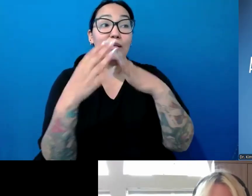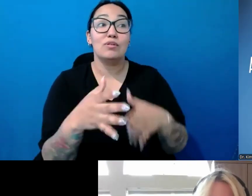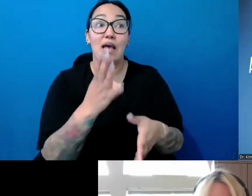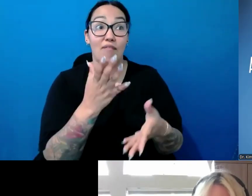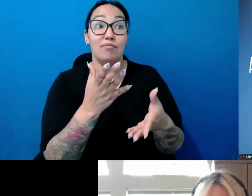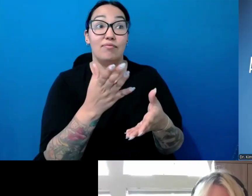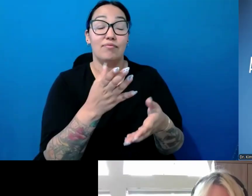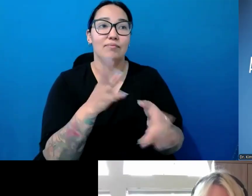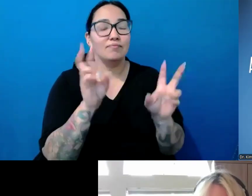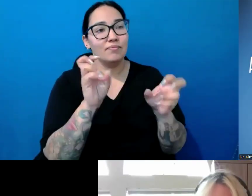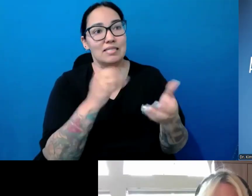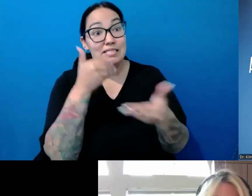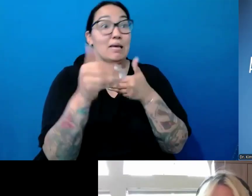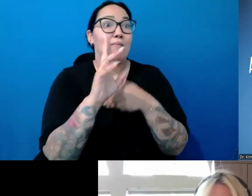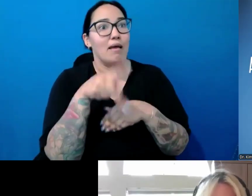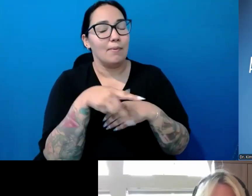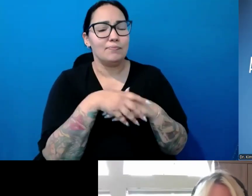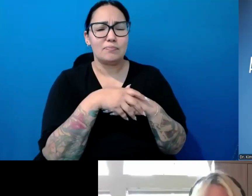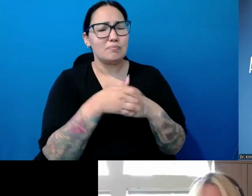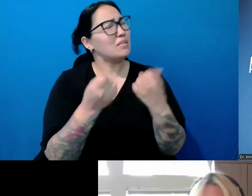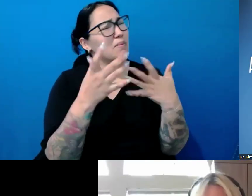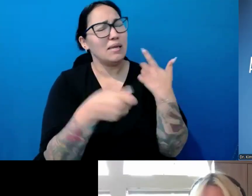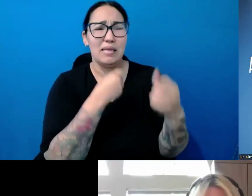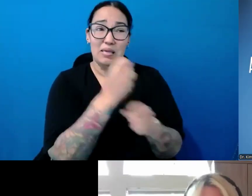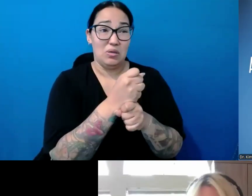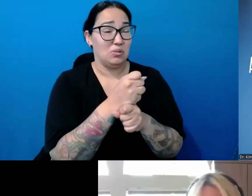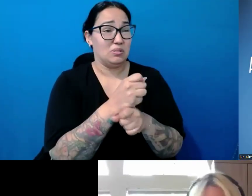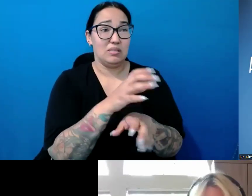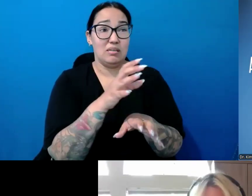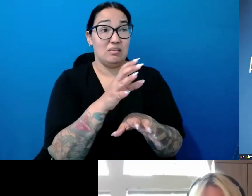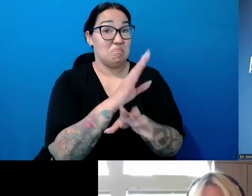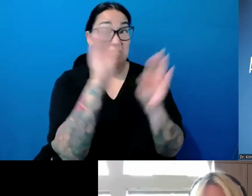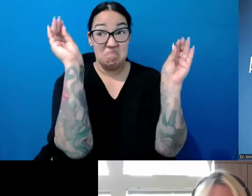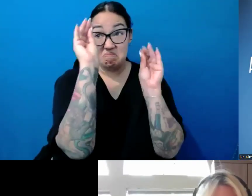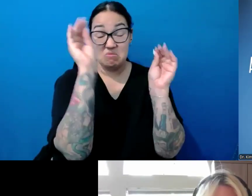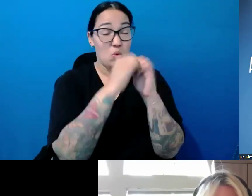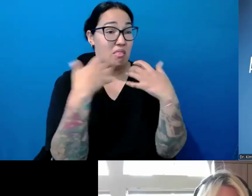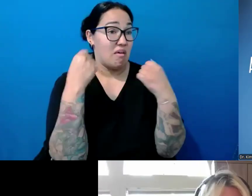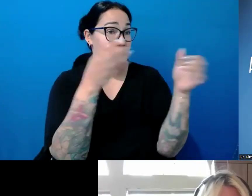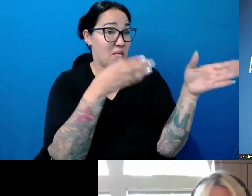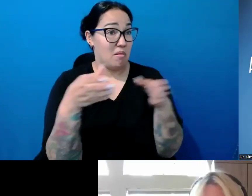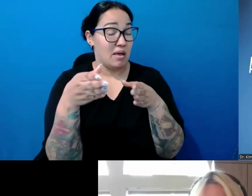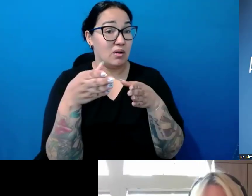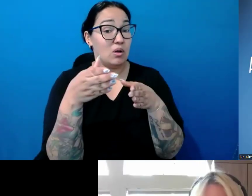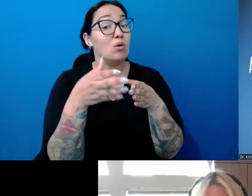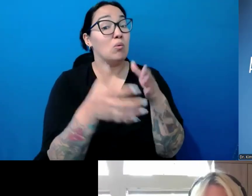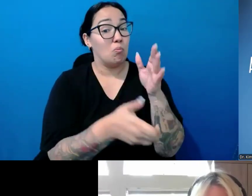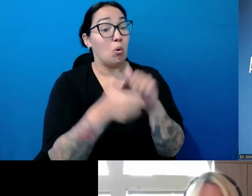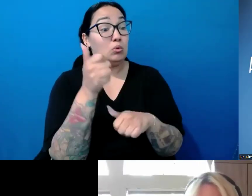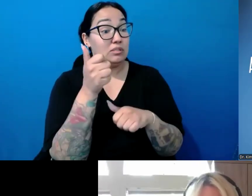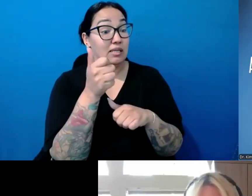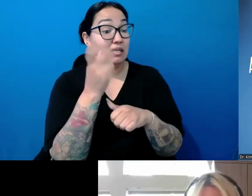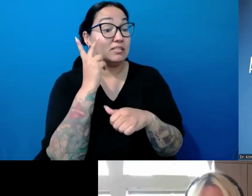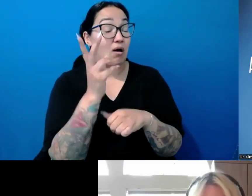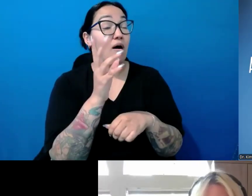we're in a silo, right? I mean, there were many years, Dr. Chang, where I didn't know anybody at the health plan, even though we almost entirely saw patients from